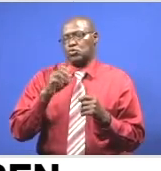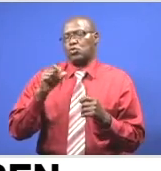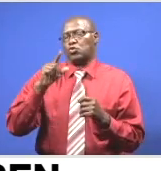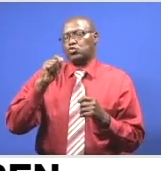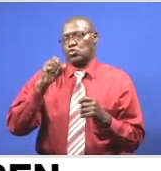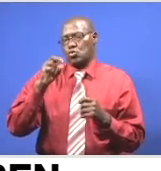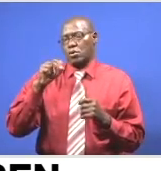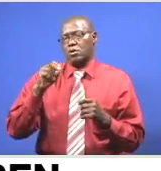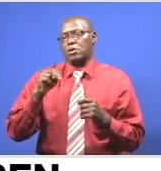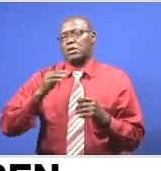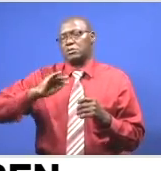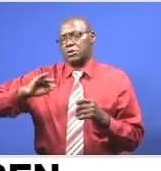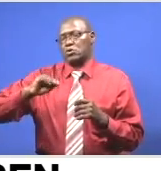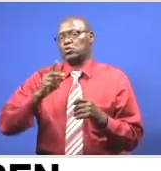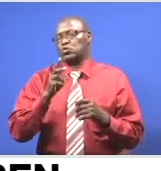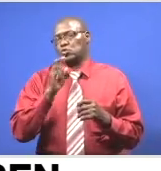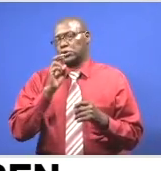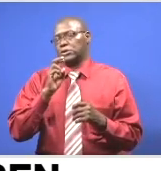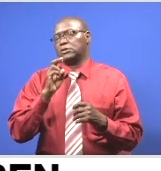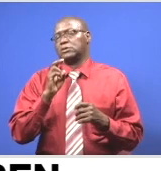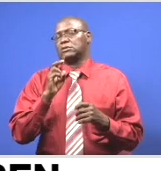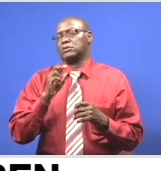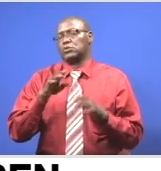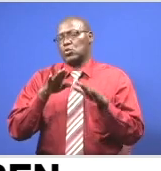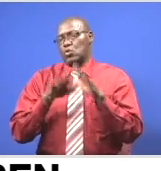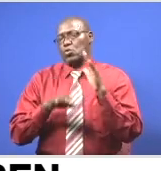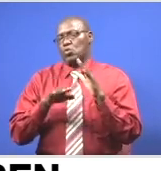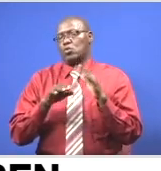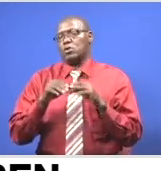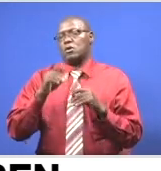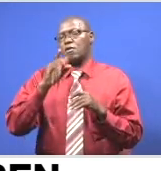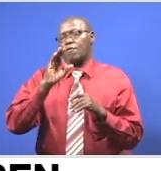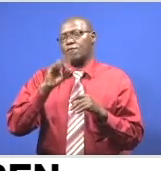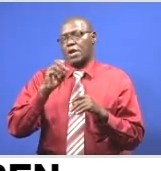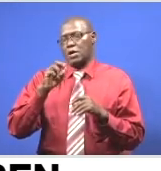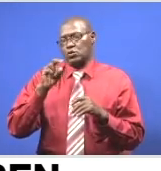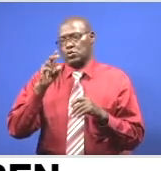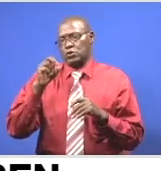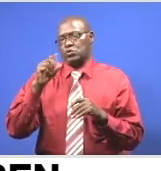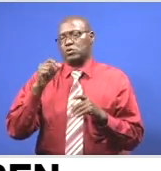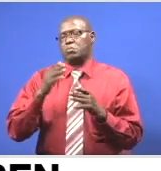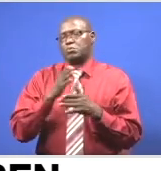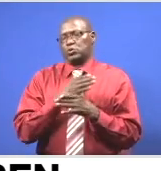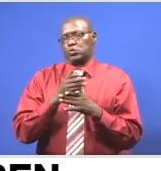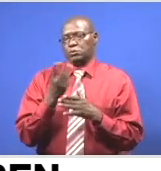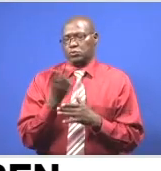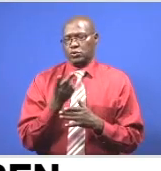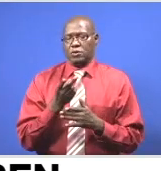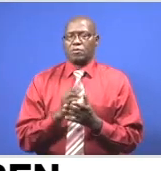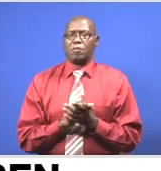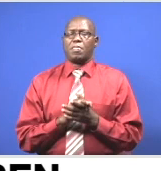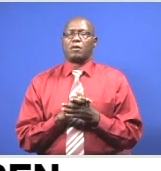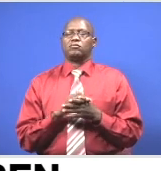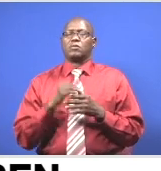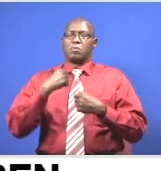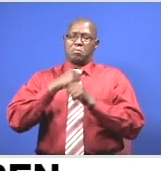remaining 20% experience low muscle tone hypotonia or fluctuations between the two. It does cause limitation of a lot